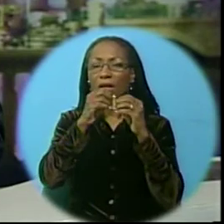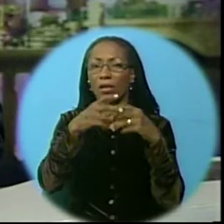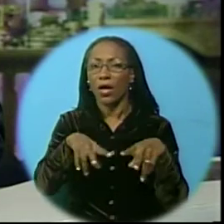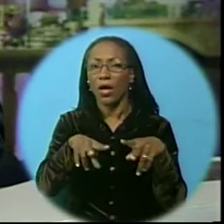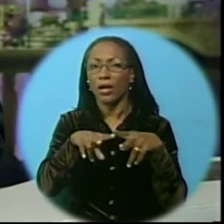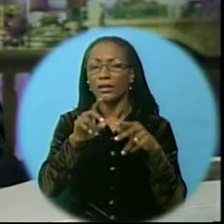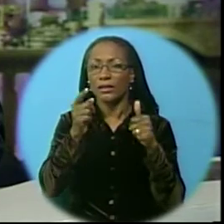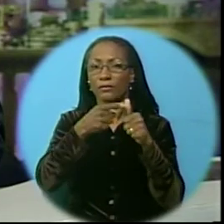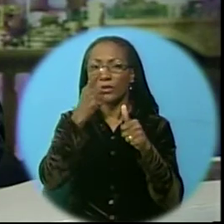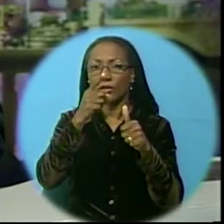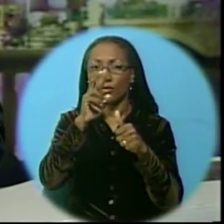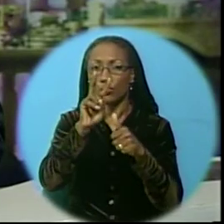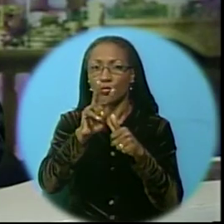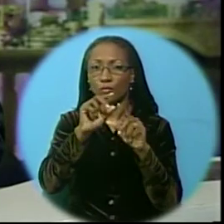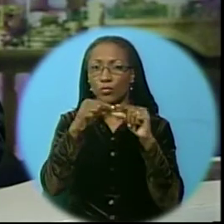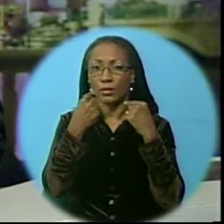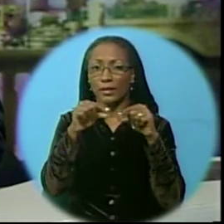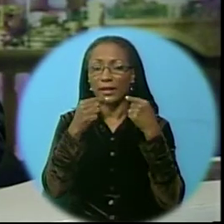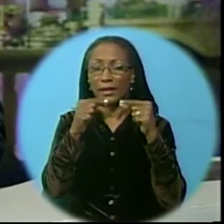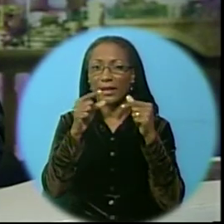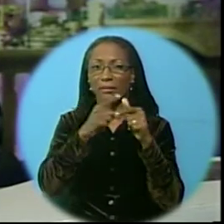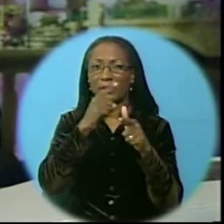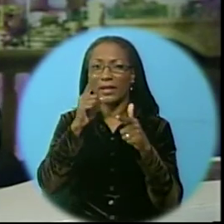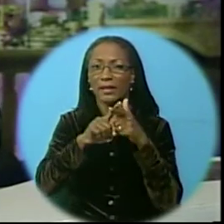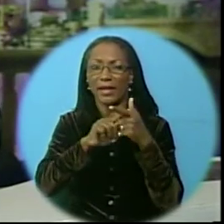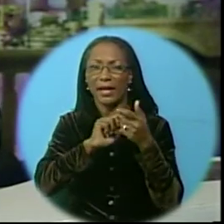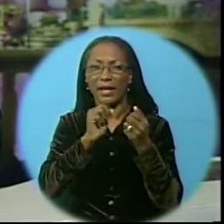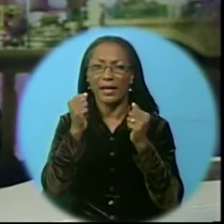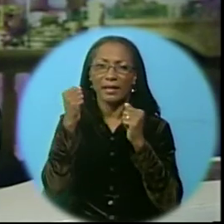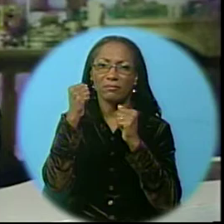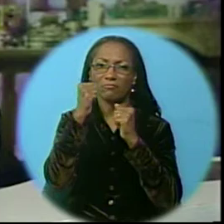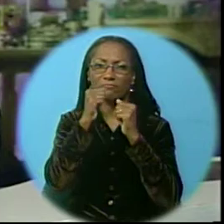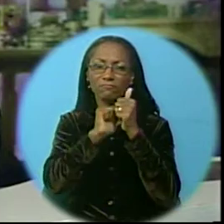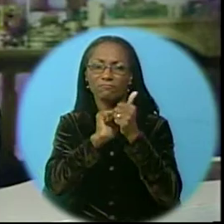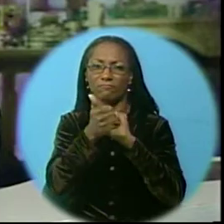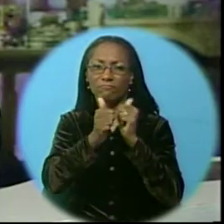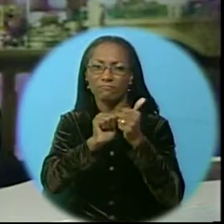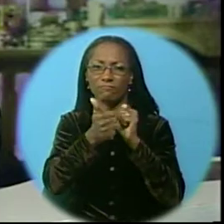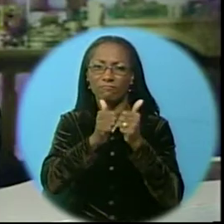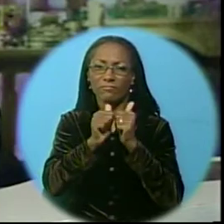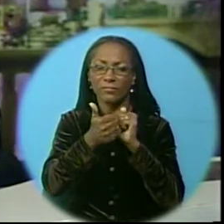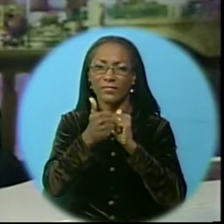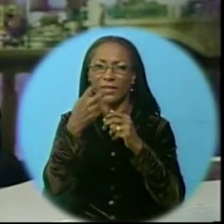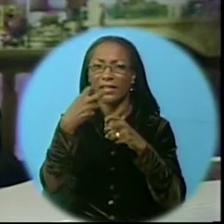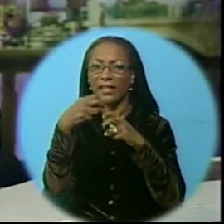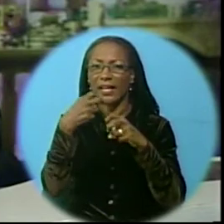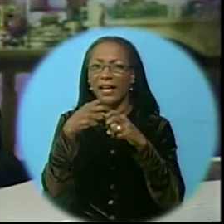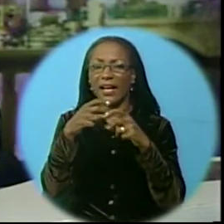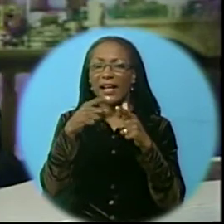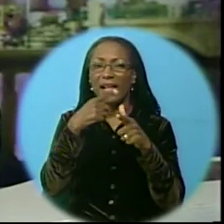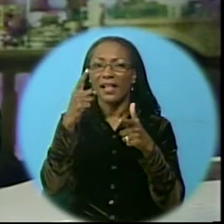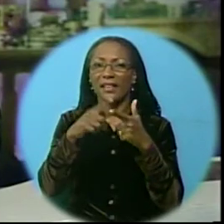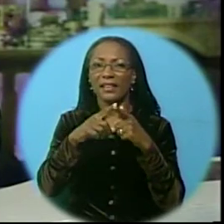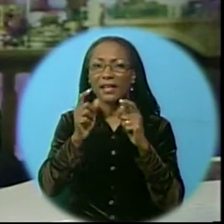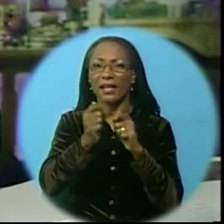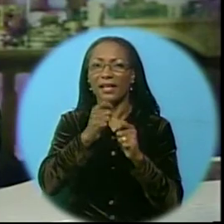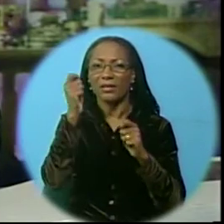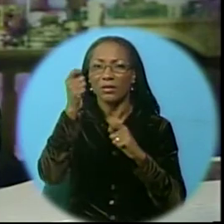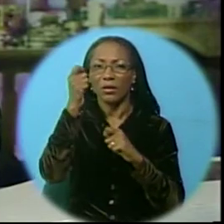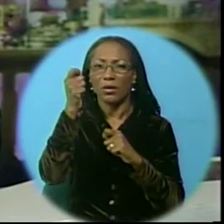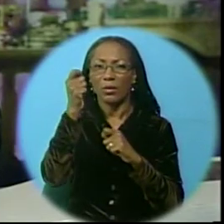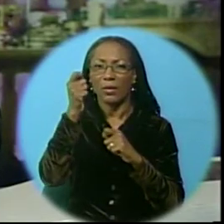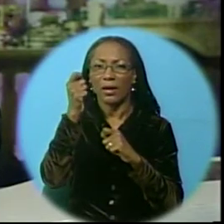American International Insurance Warrens 21-25, 14-25, 25-11, 25-23,